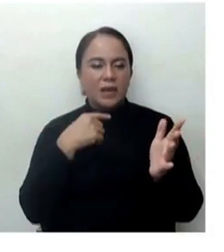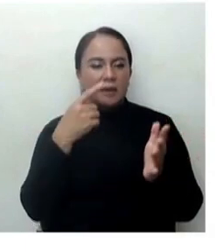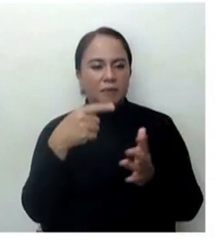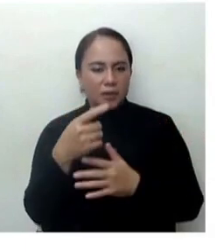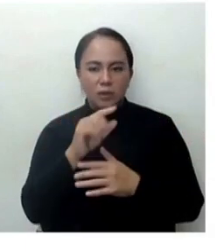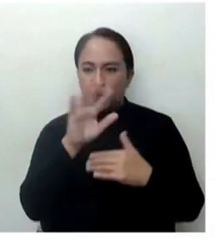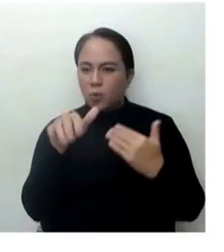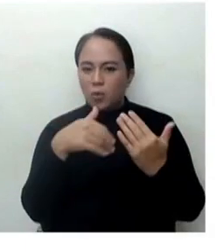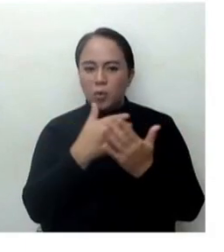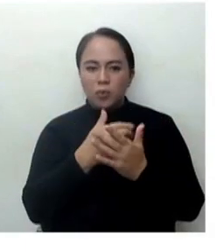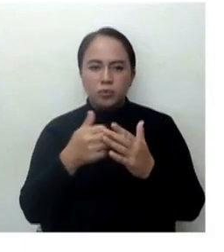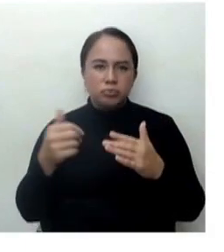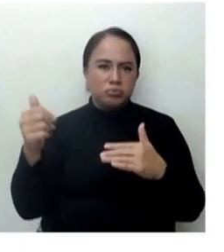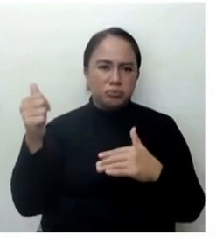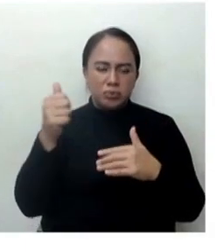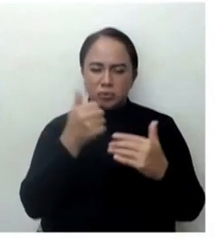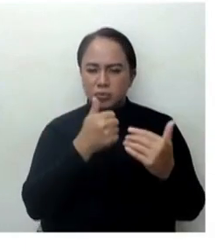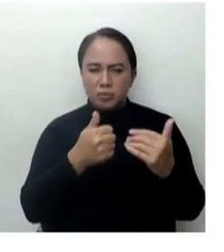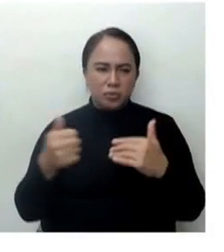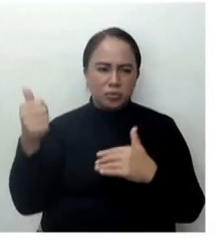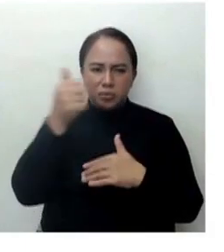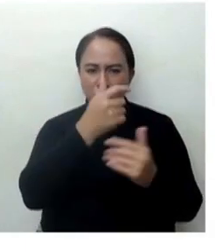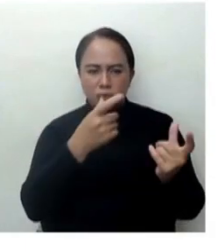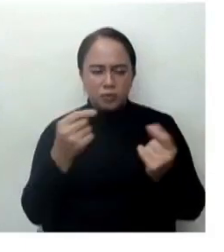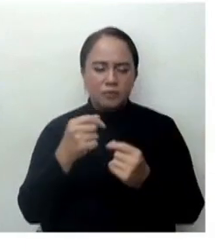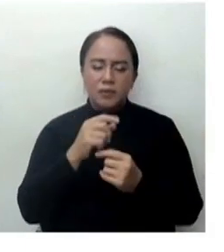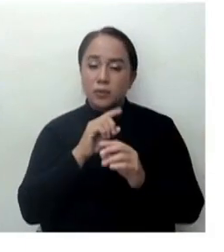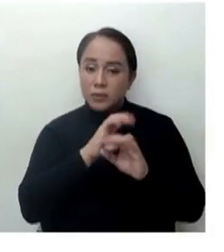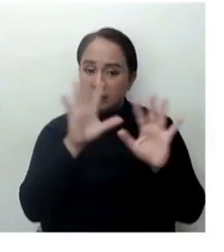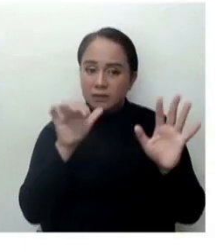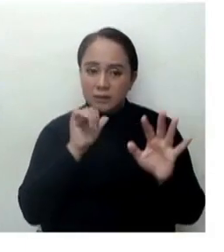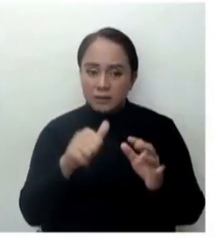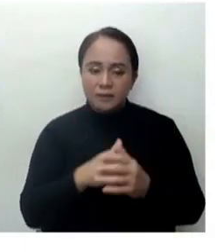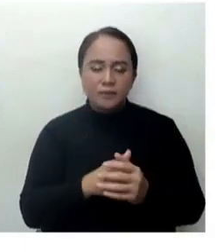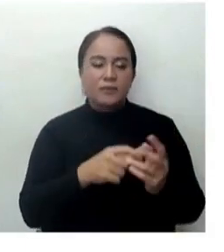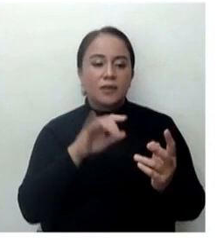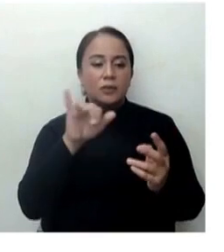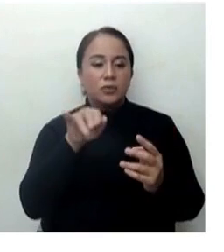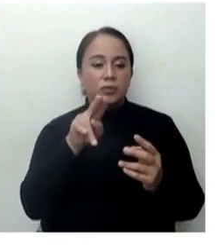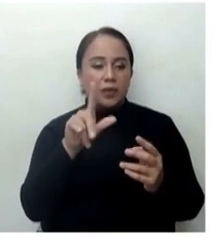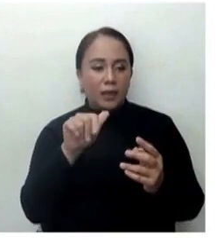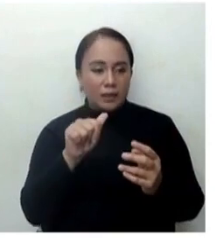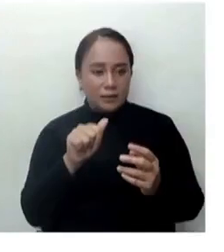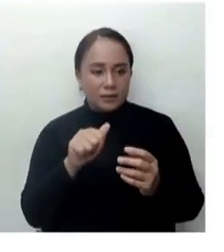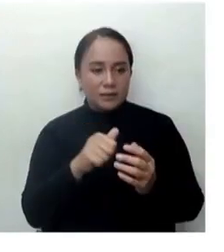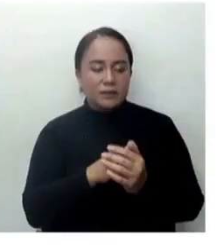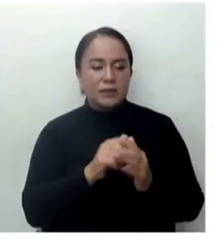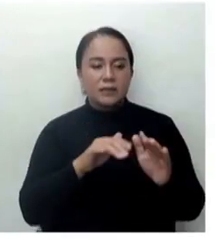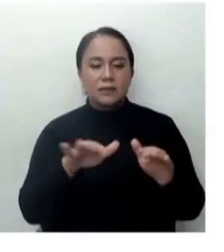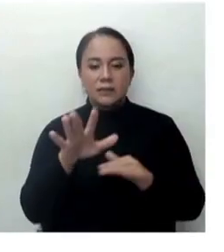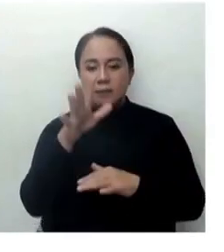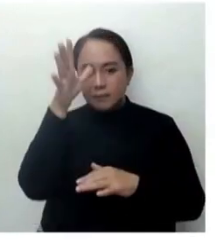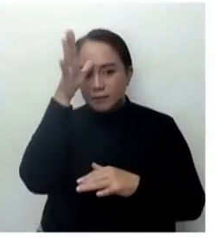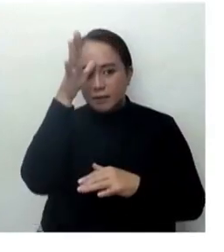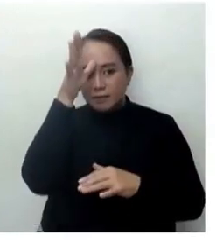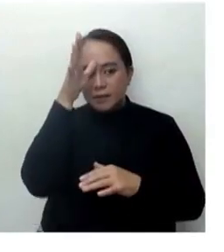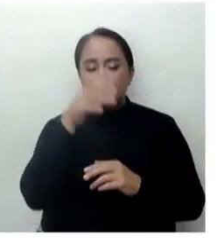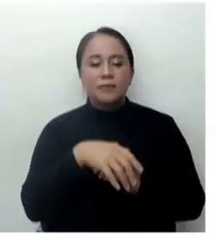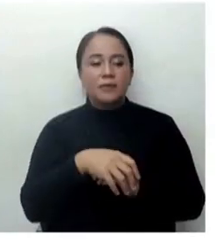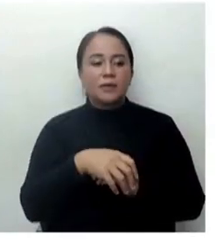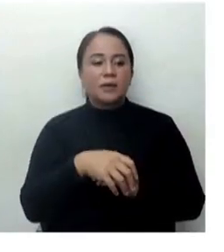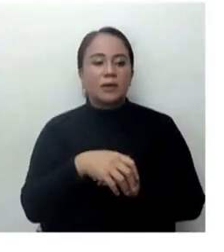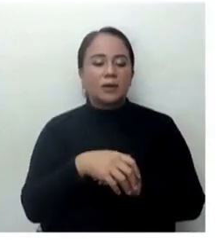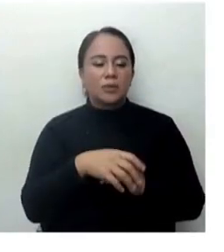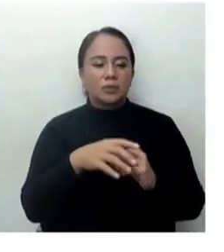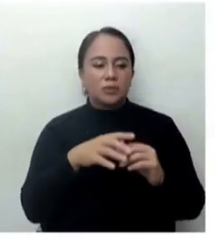everything was above board, because clearly it wasn't. And speaking of Junita's counsel, the stepfather of one of the